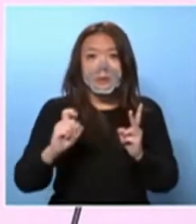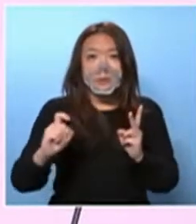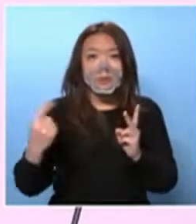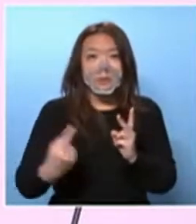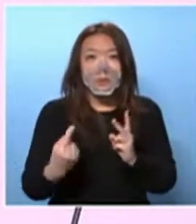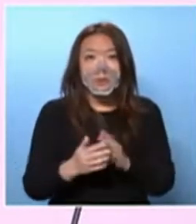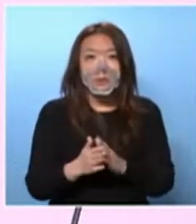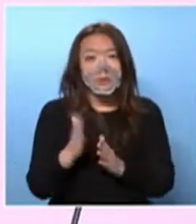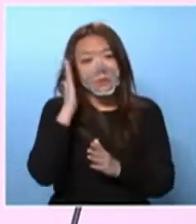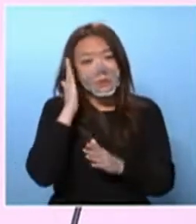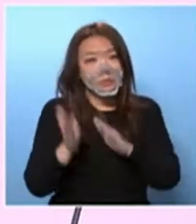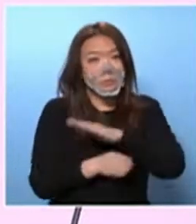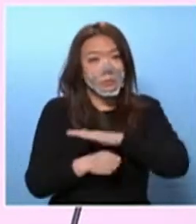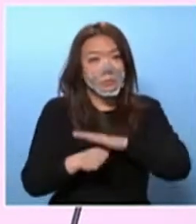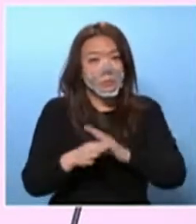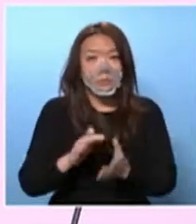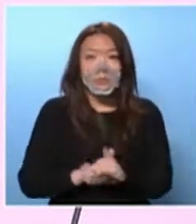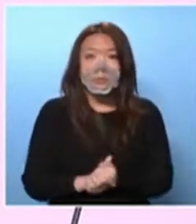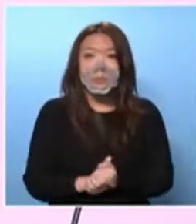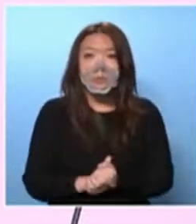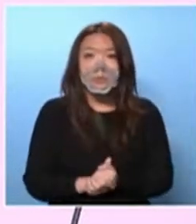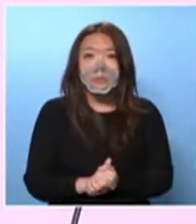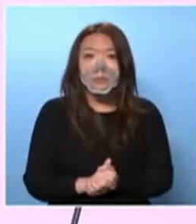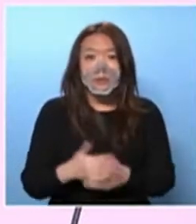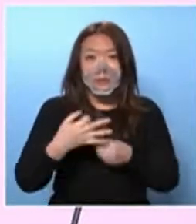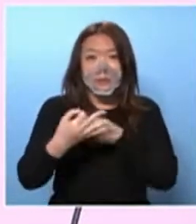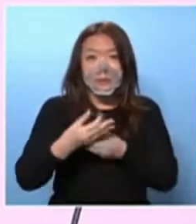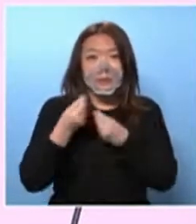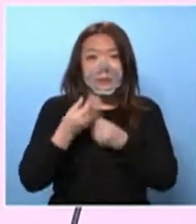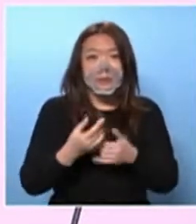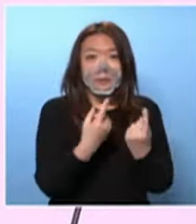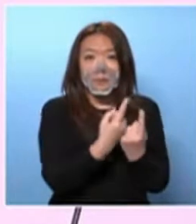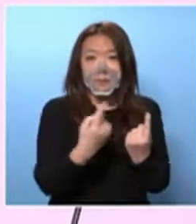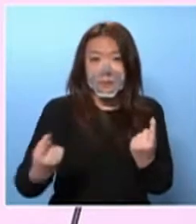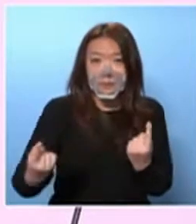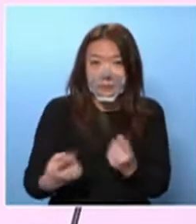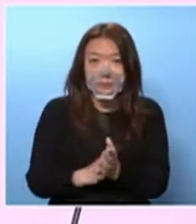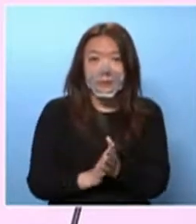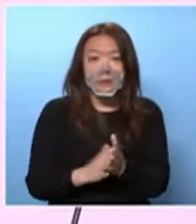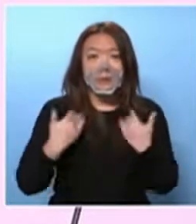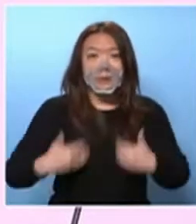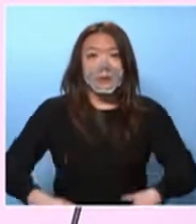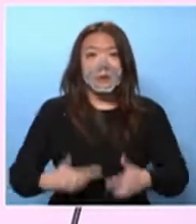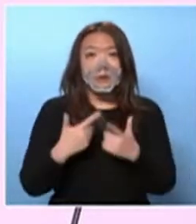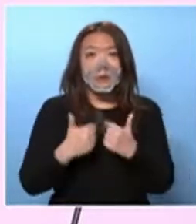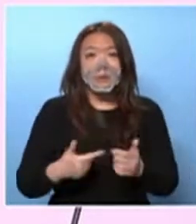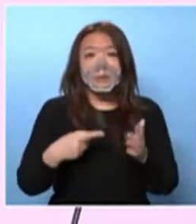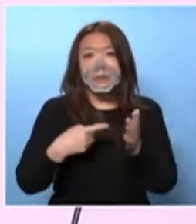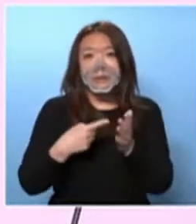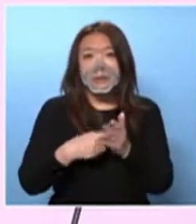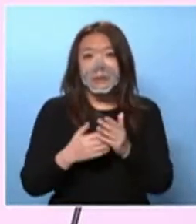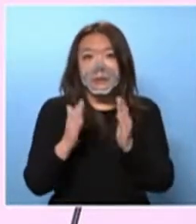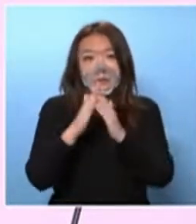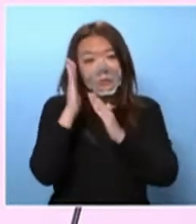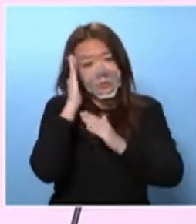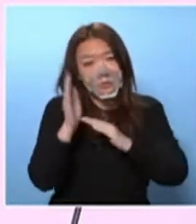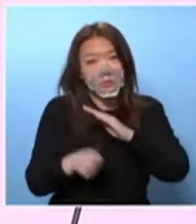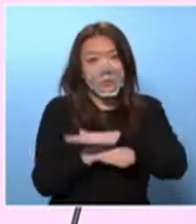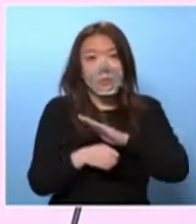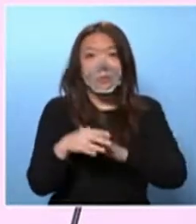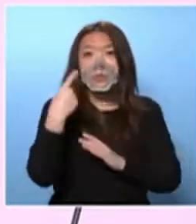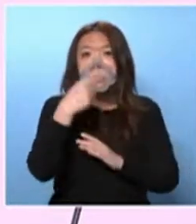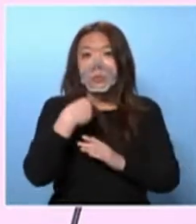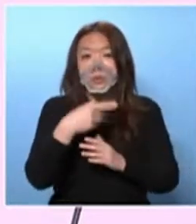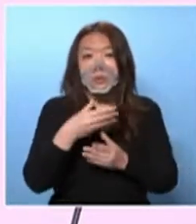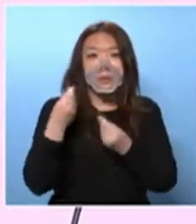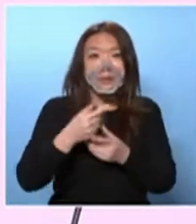million domestic properties and reduce government revenue by $11.7 billion. C. Granting each eligible residential